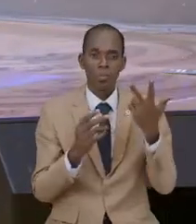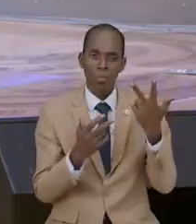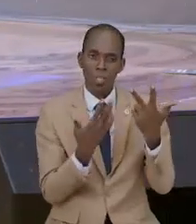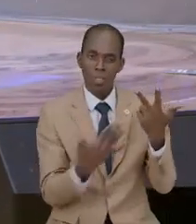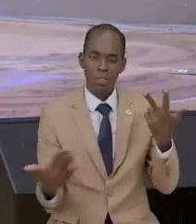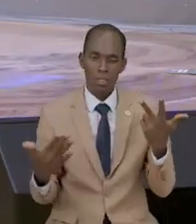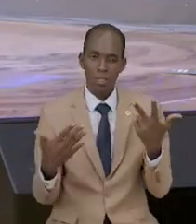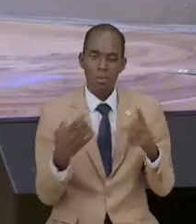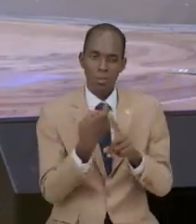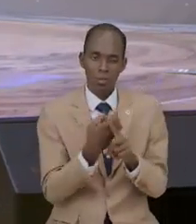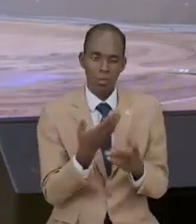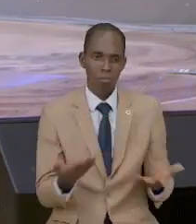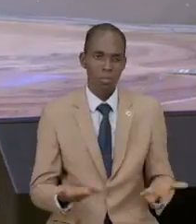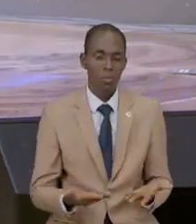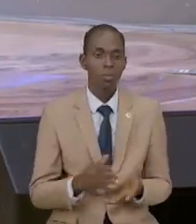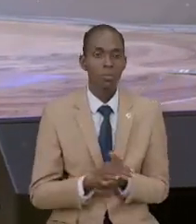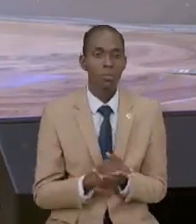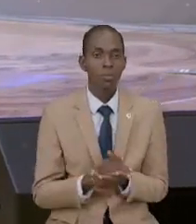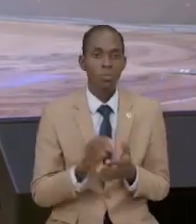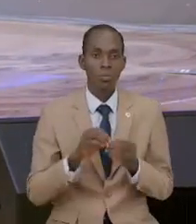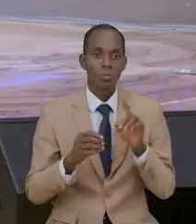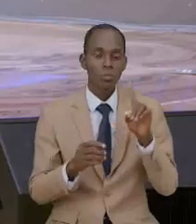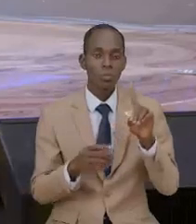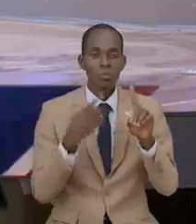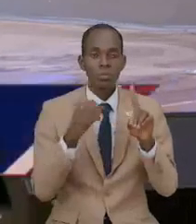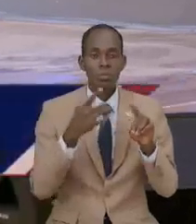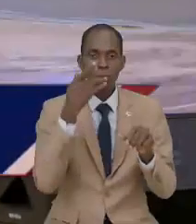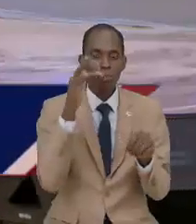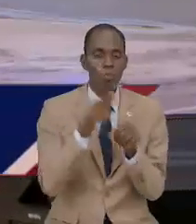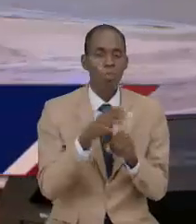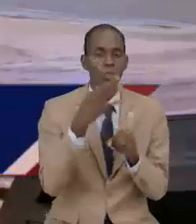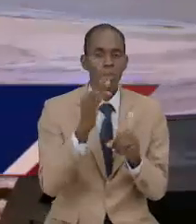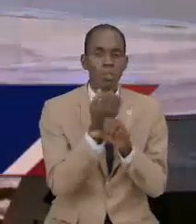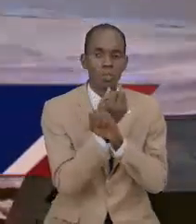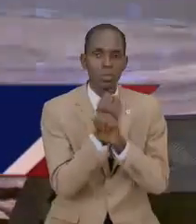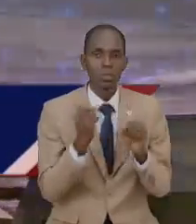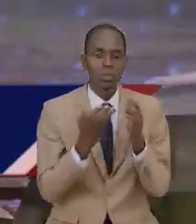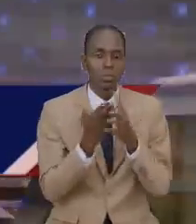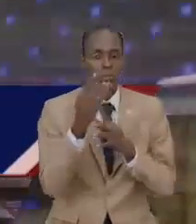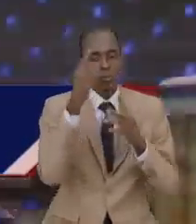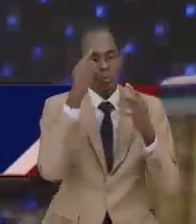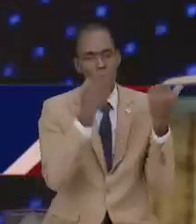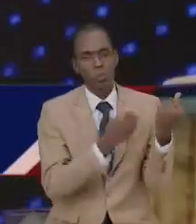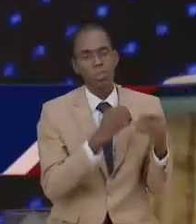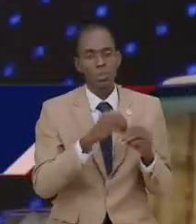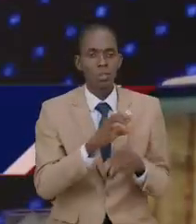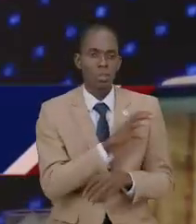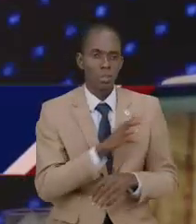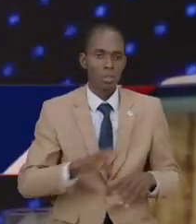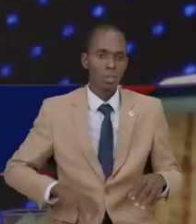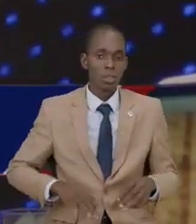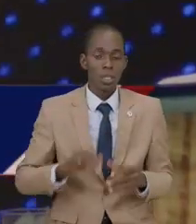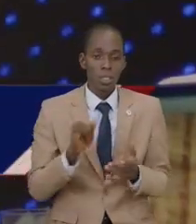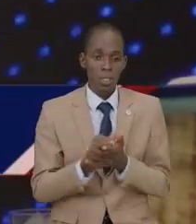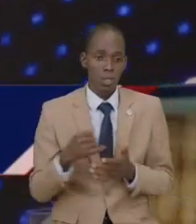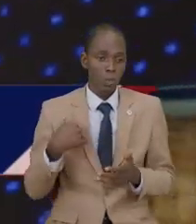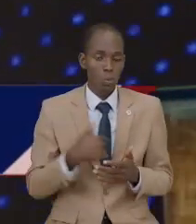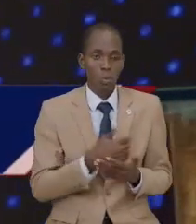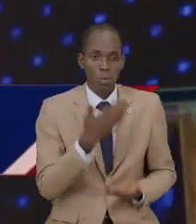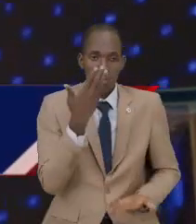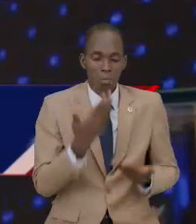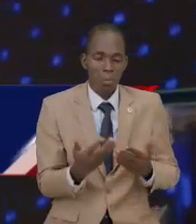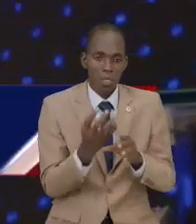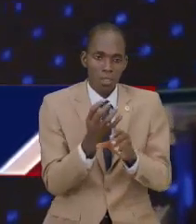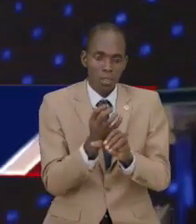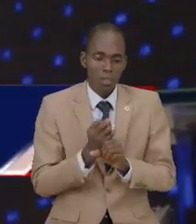we're looking at. Number one, the promise of salvation through faith in Christ, that we might